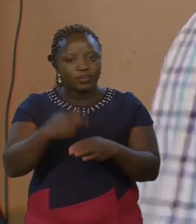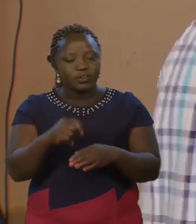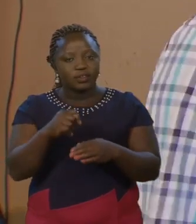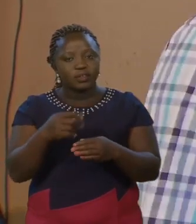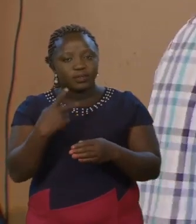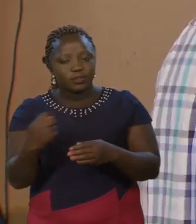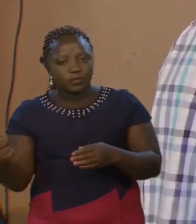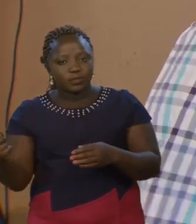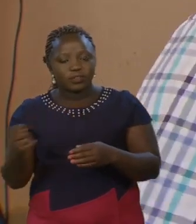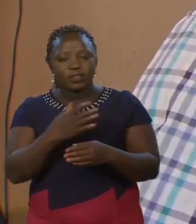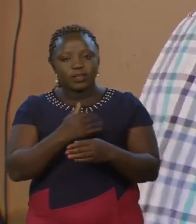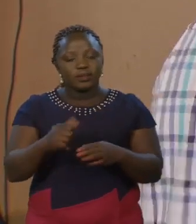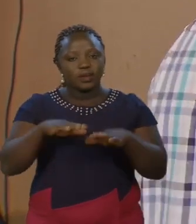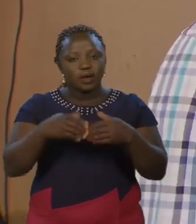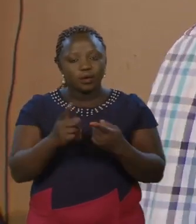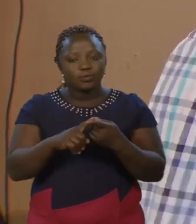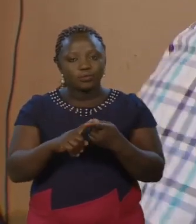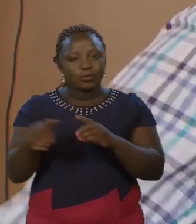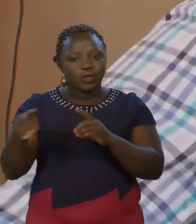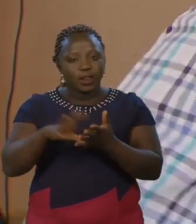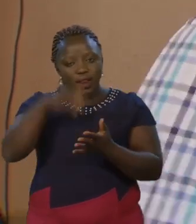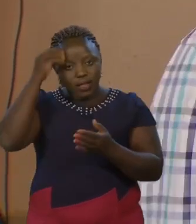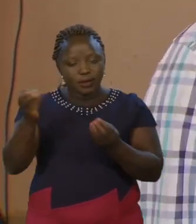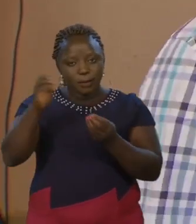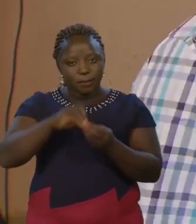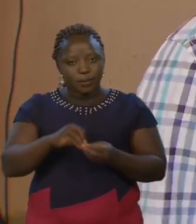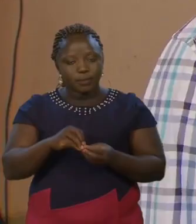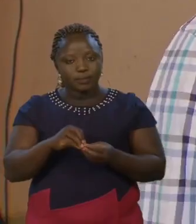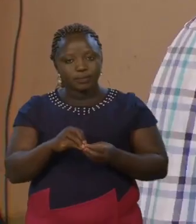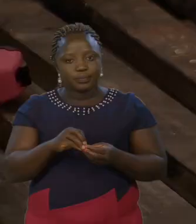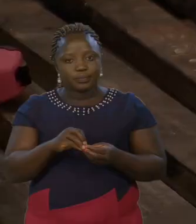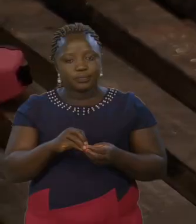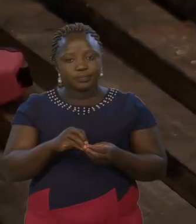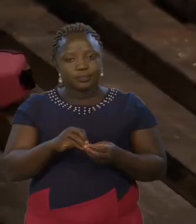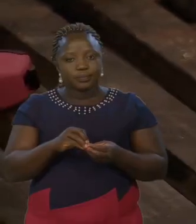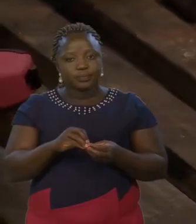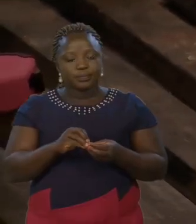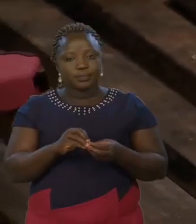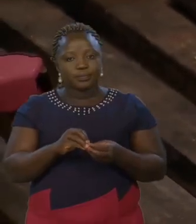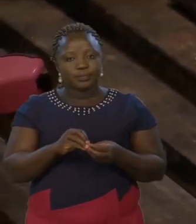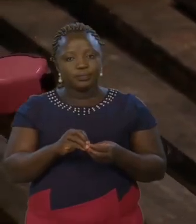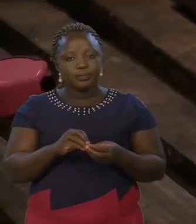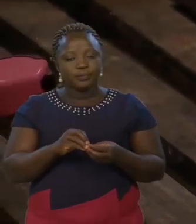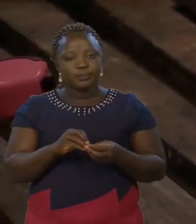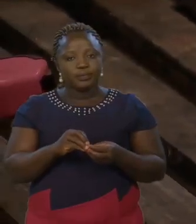live vehicles outside the premises.